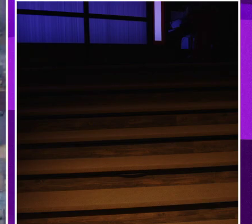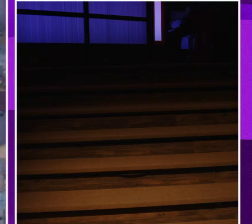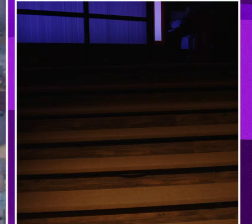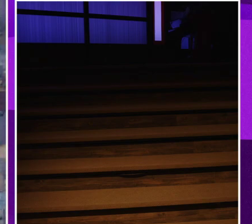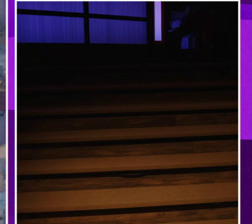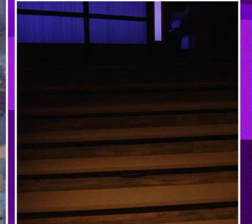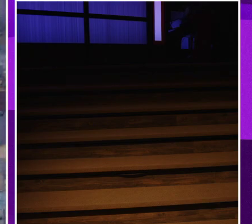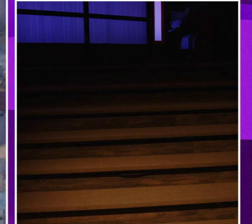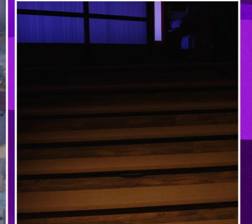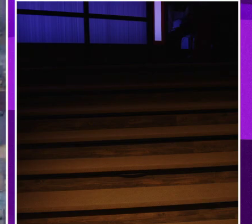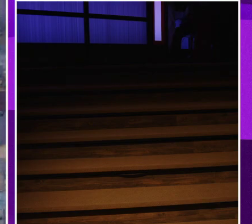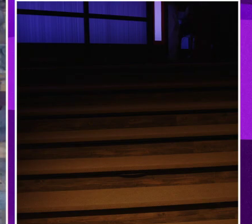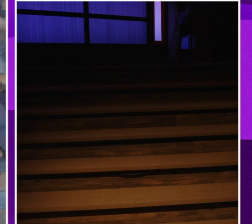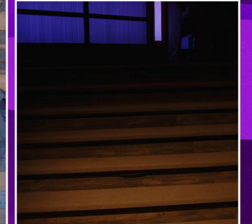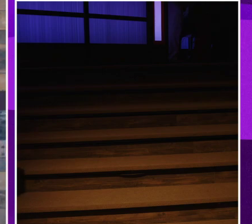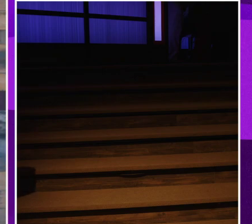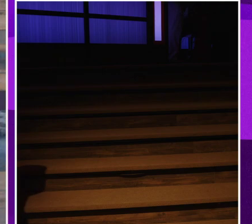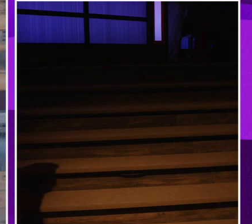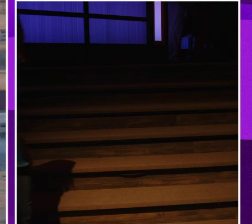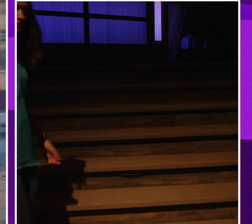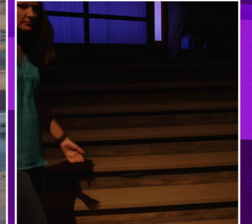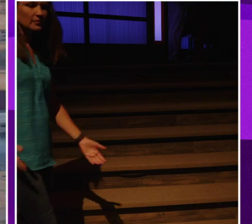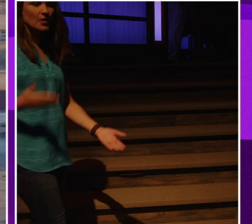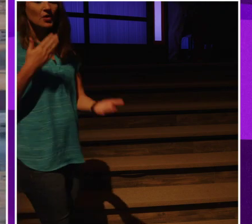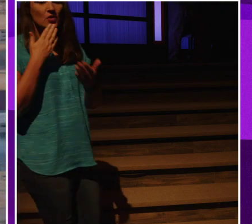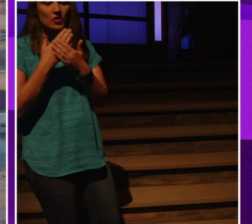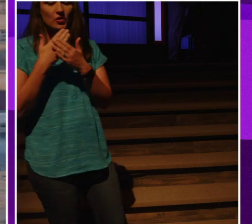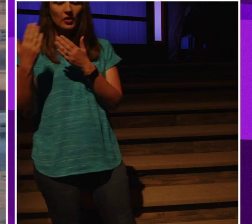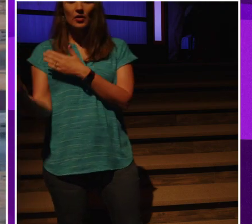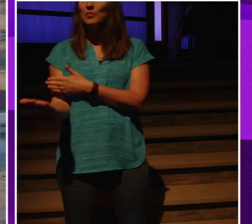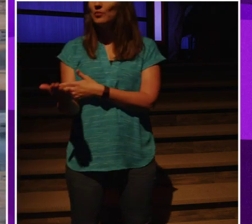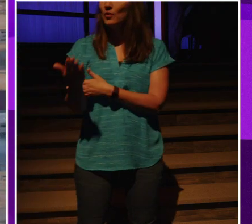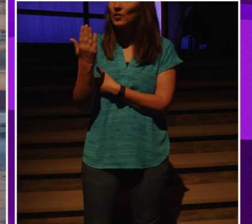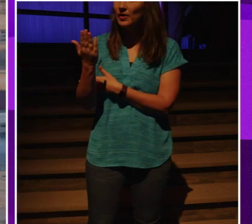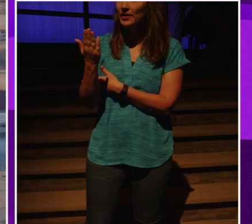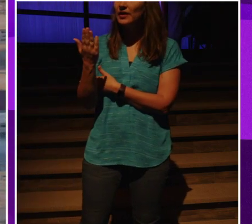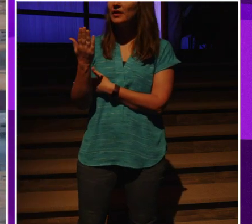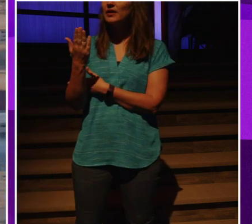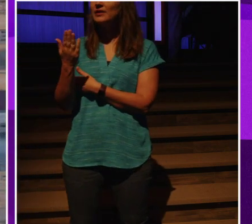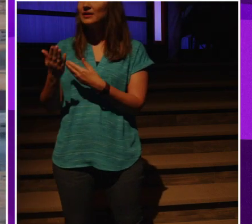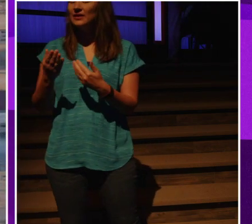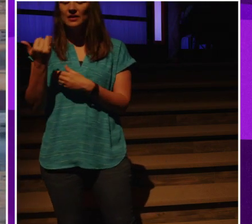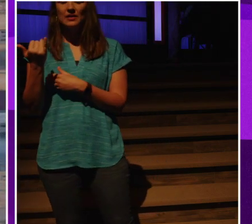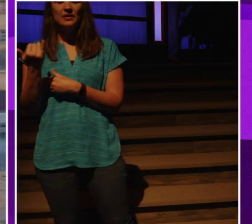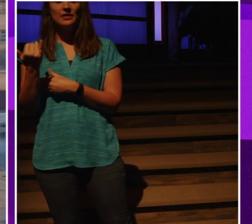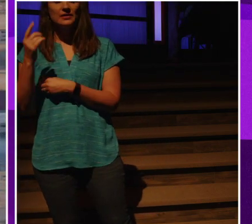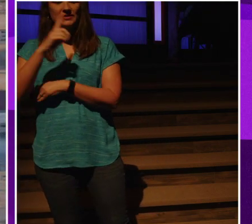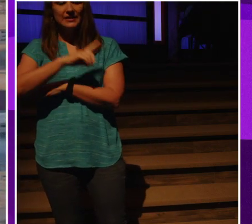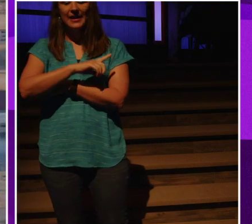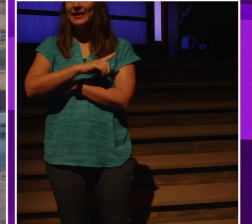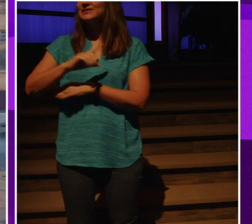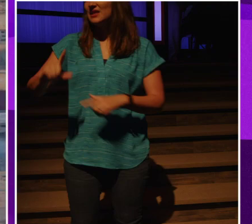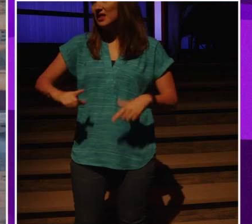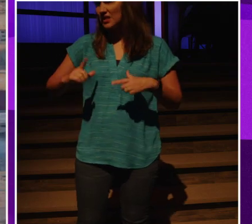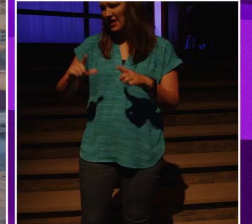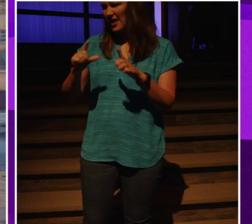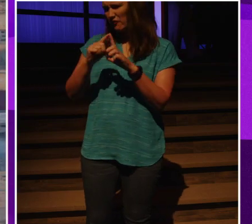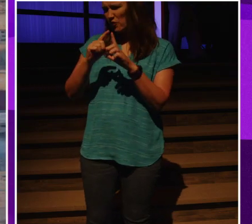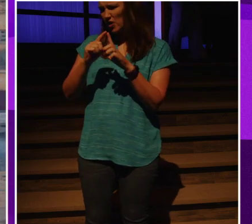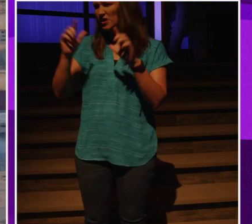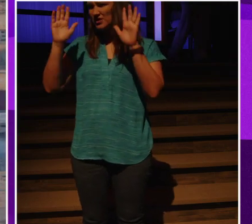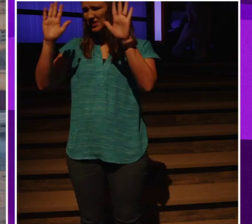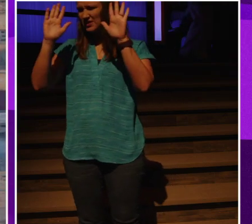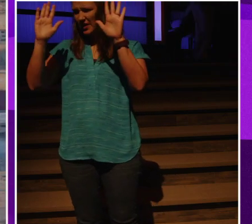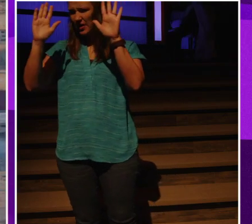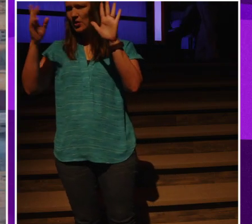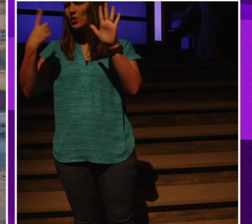Good morning, Central family and friends. Today is Life Word Sunday. No church could reach the nations for Christ alone.